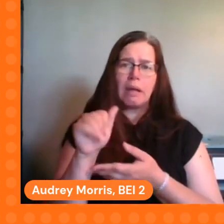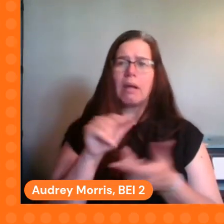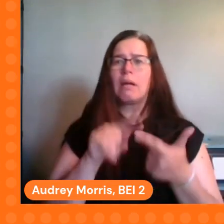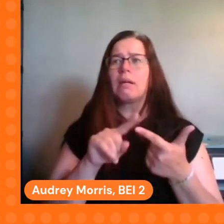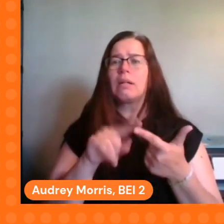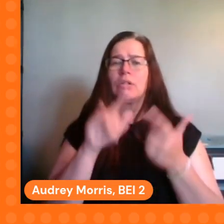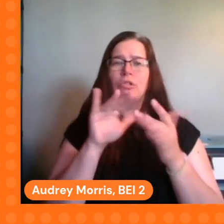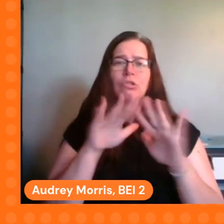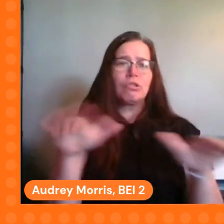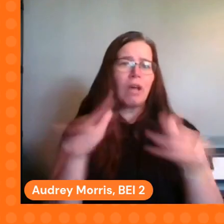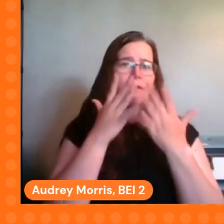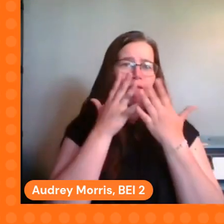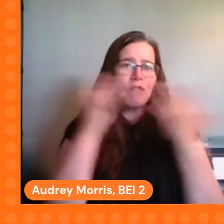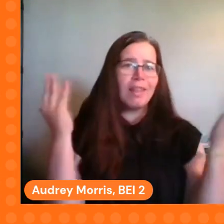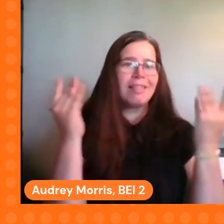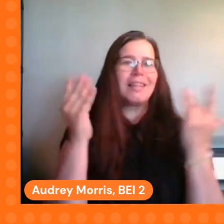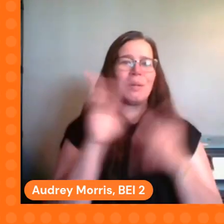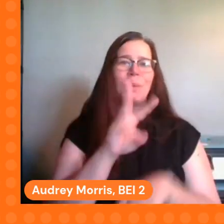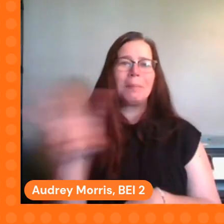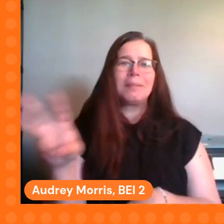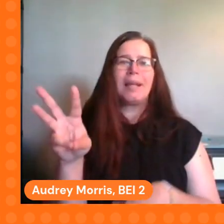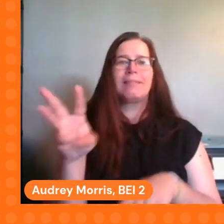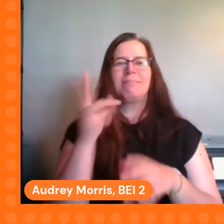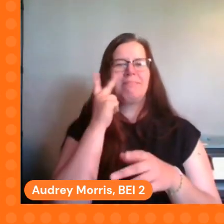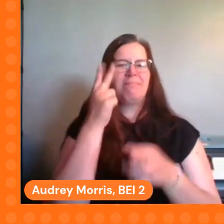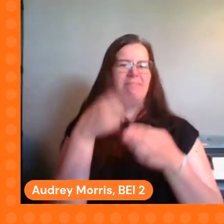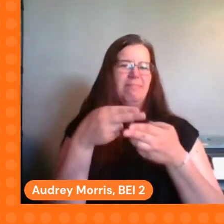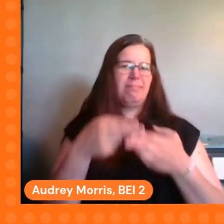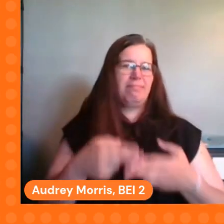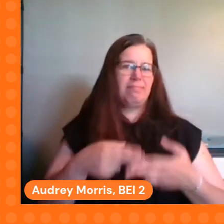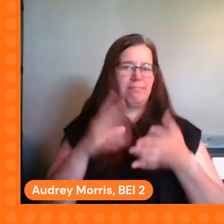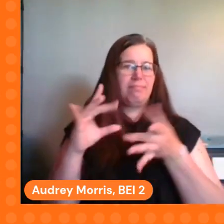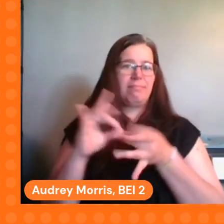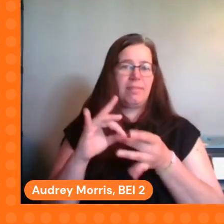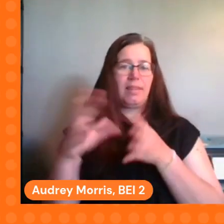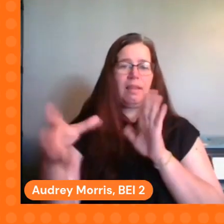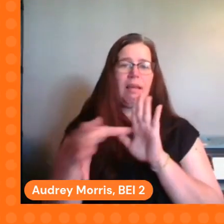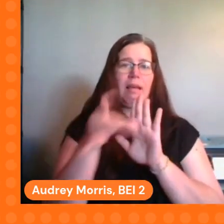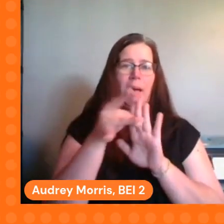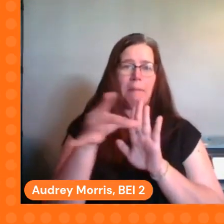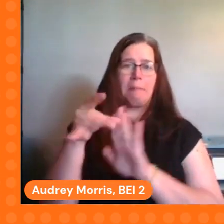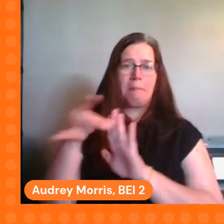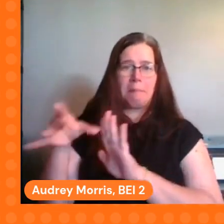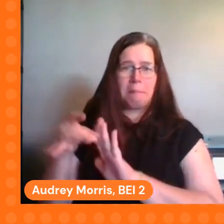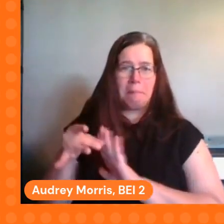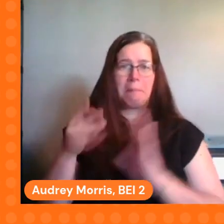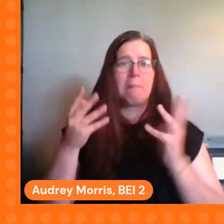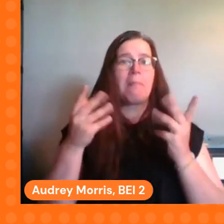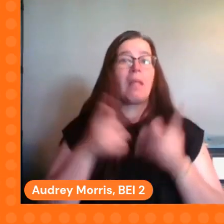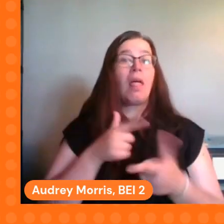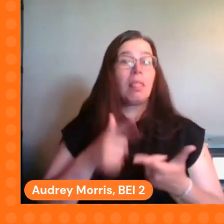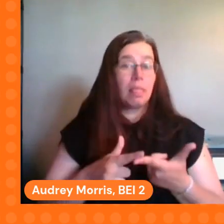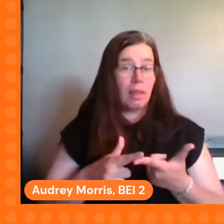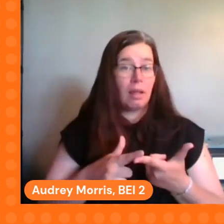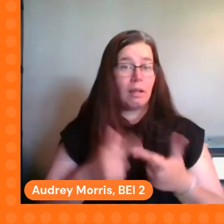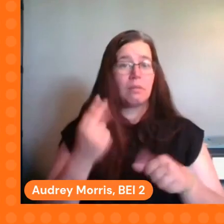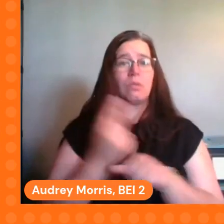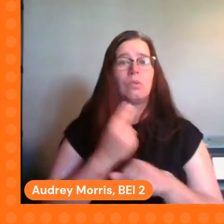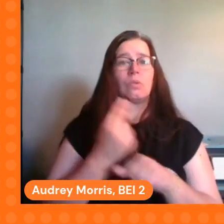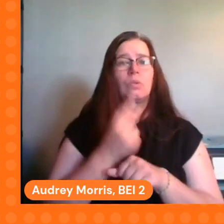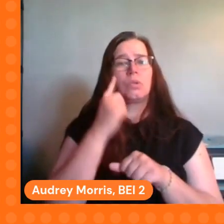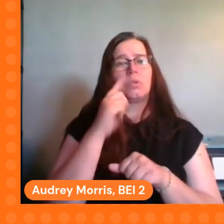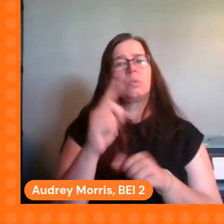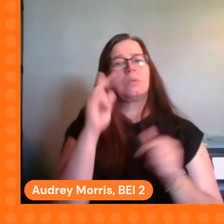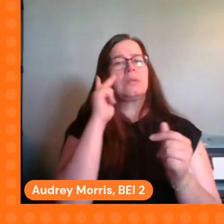sort of see the titles that go with it here. And when they've collected that corpus, they can use that to